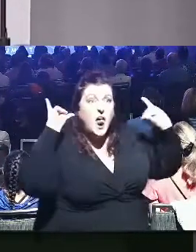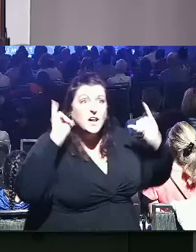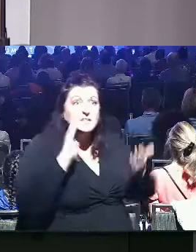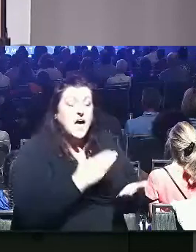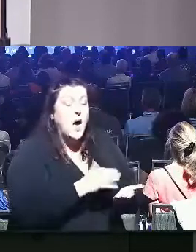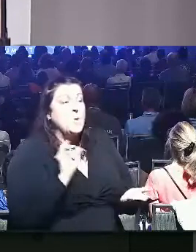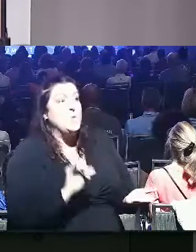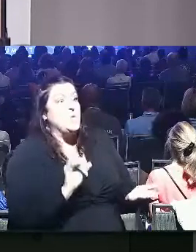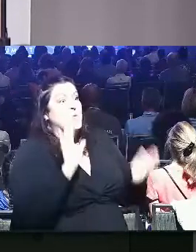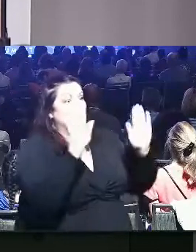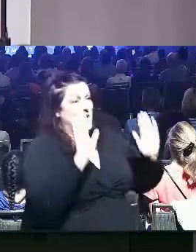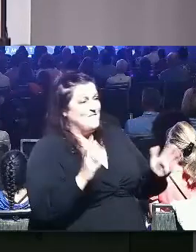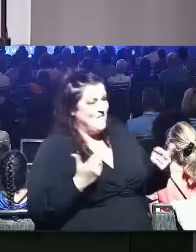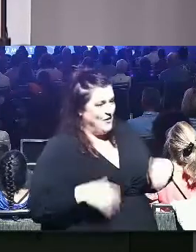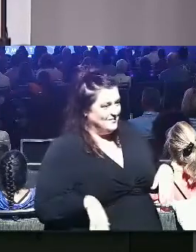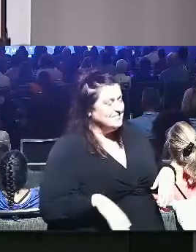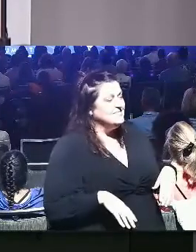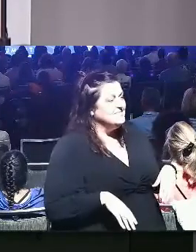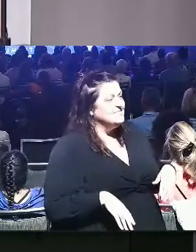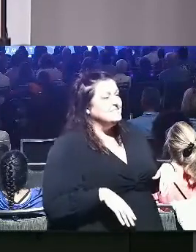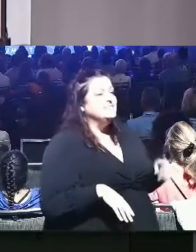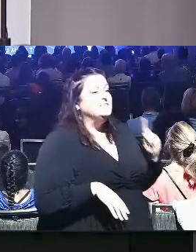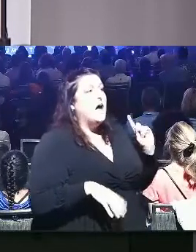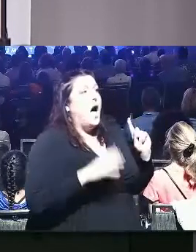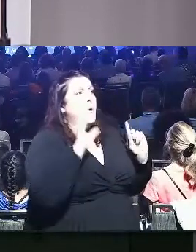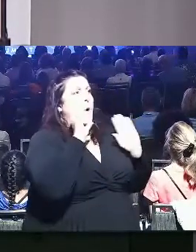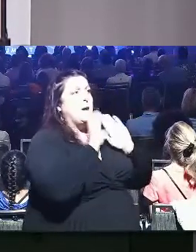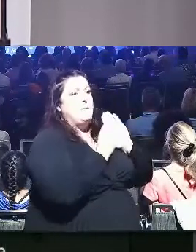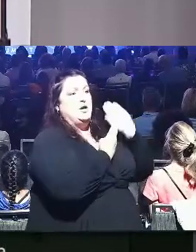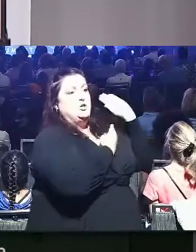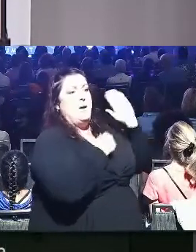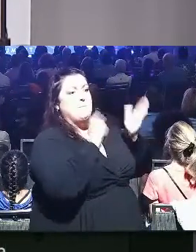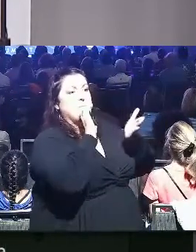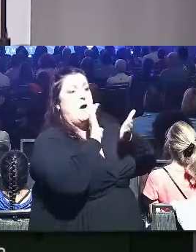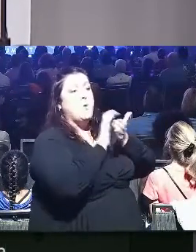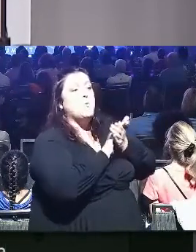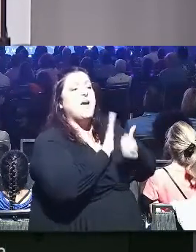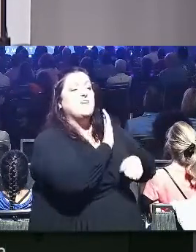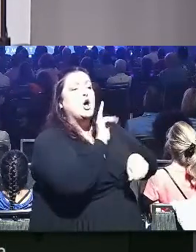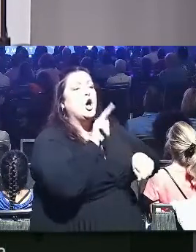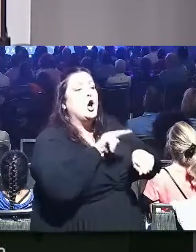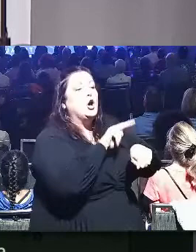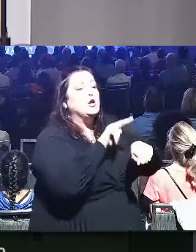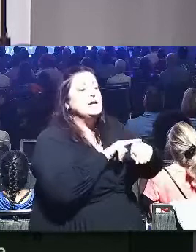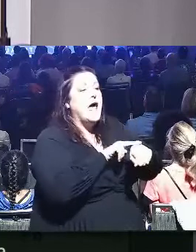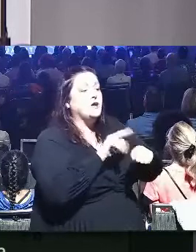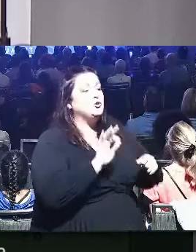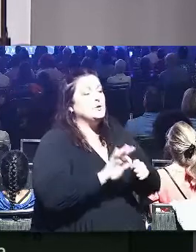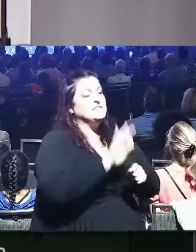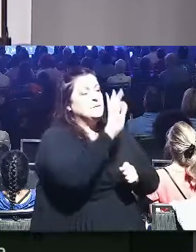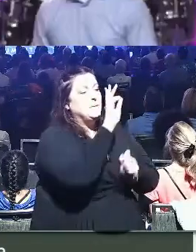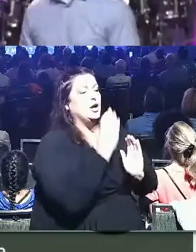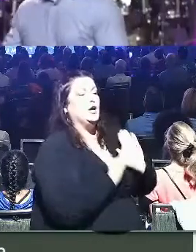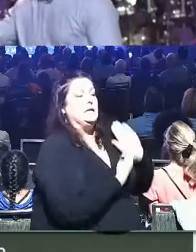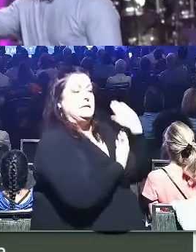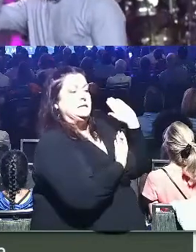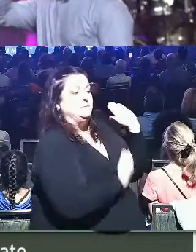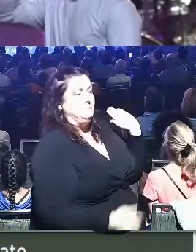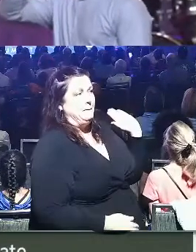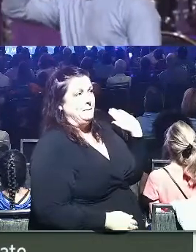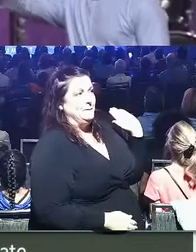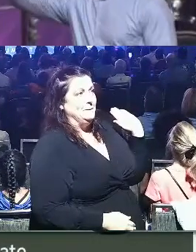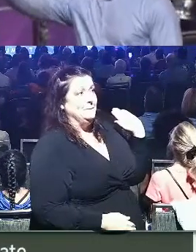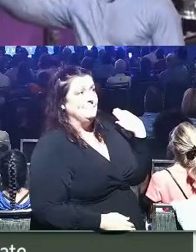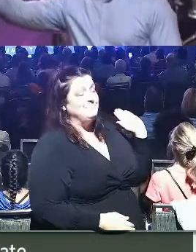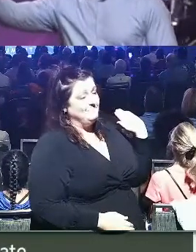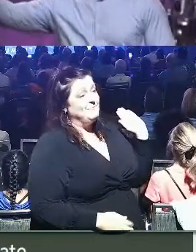know, I want to put a picture up here of my wife in her natural kind of spiritual state. You can kind of see her there.